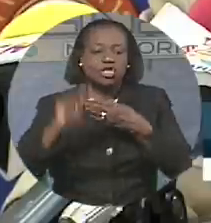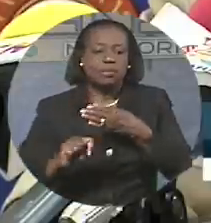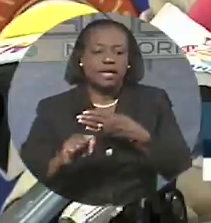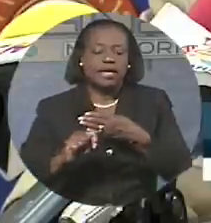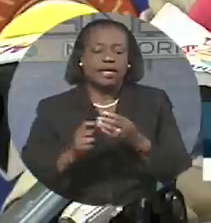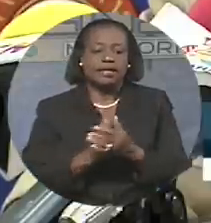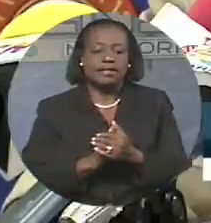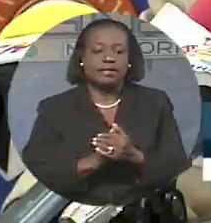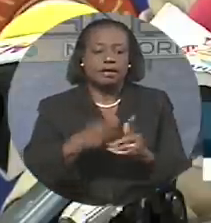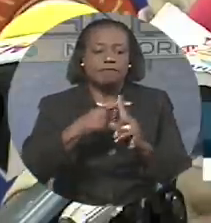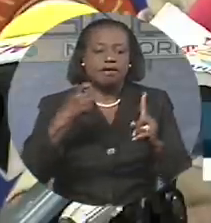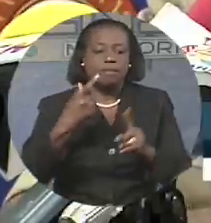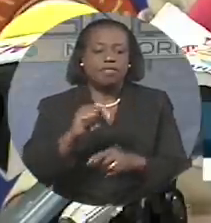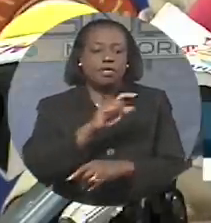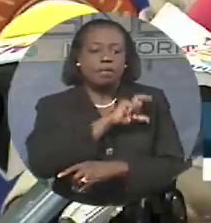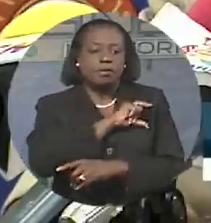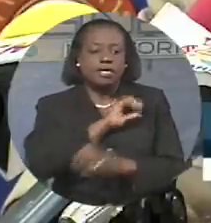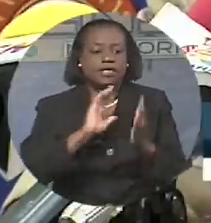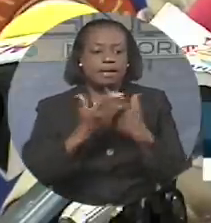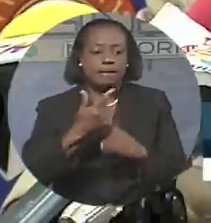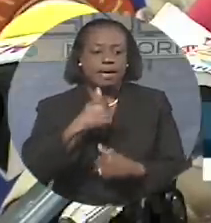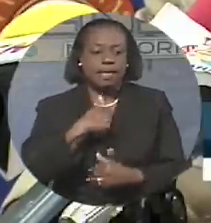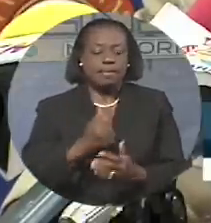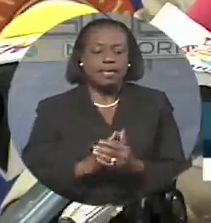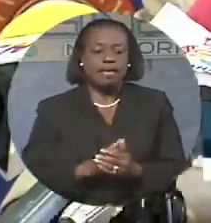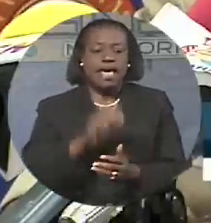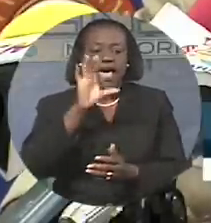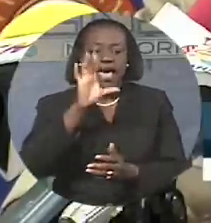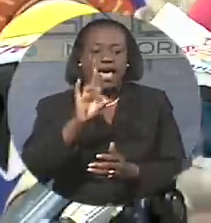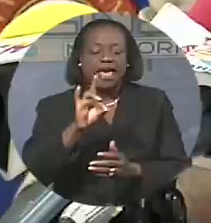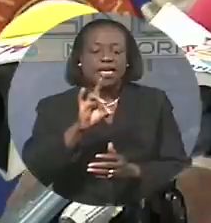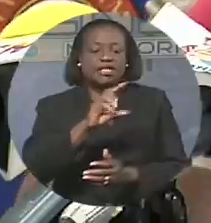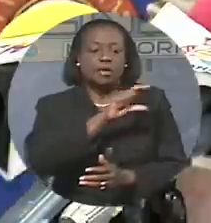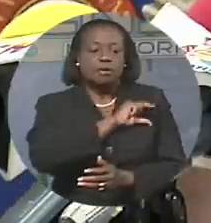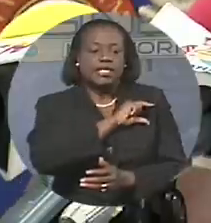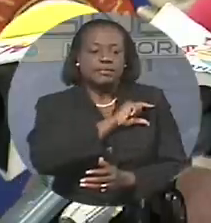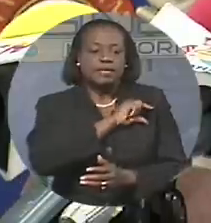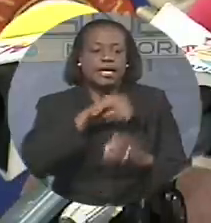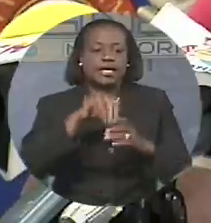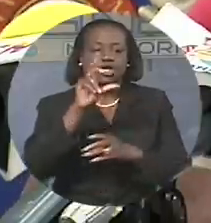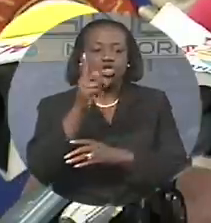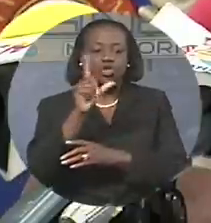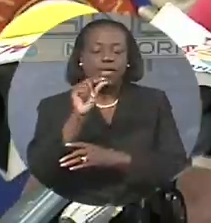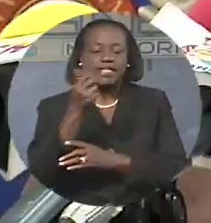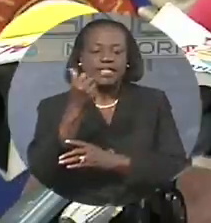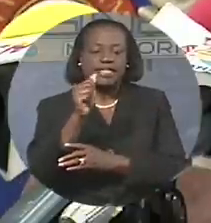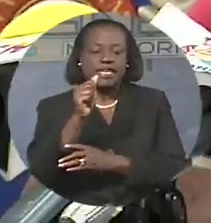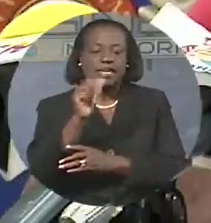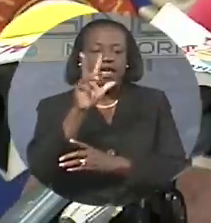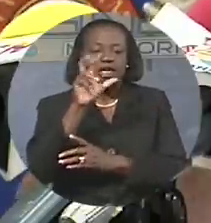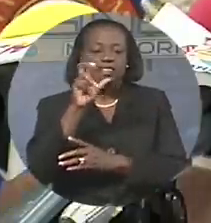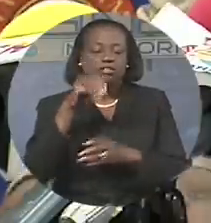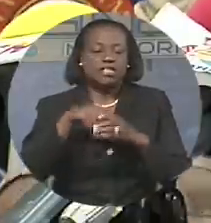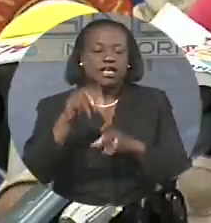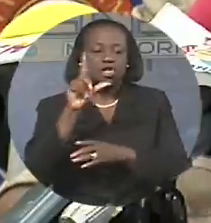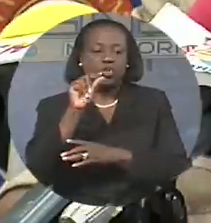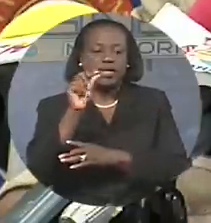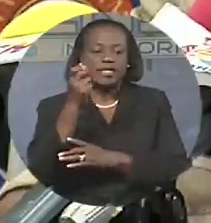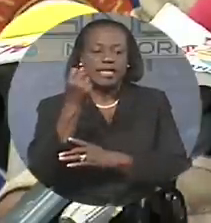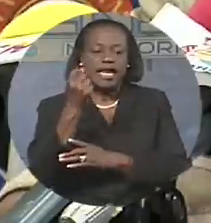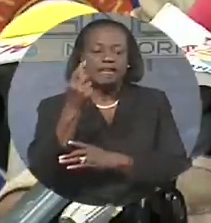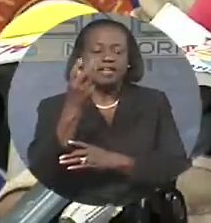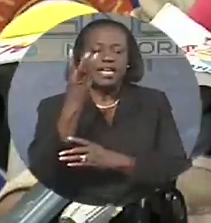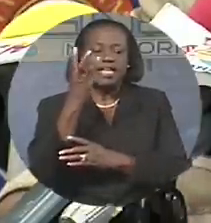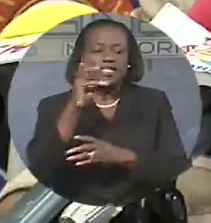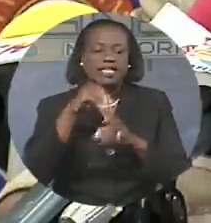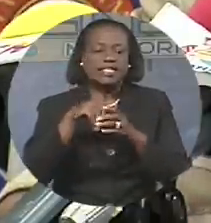force by me. 8 officers were discharged in 2010, 13 in 2011,